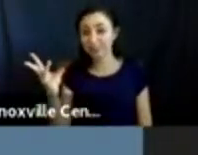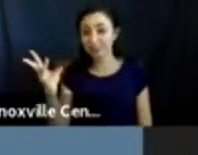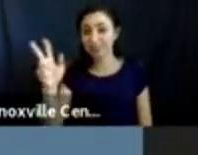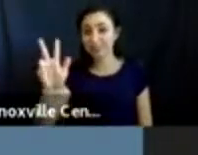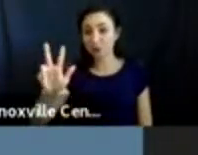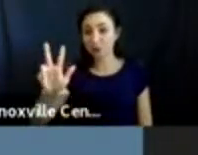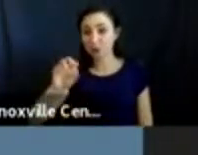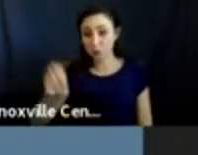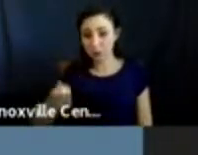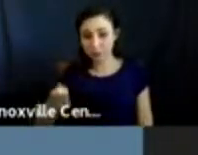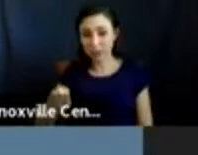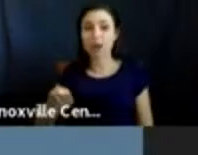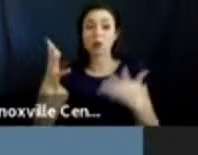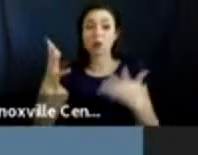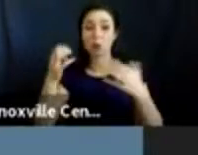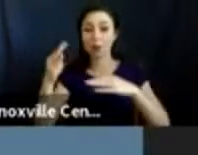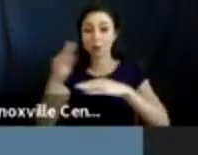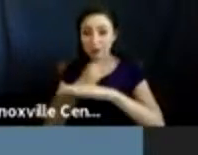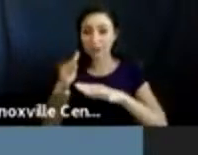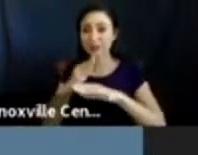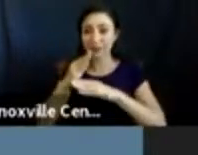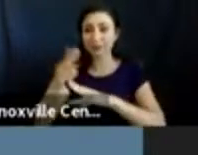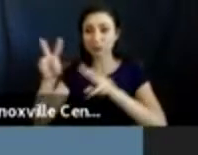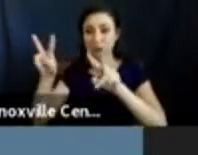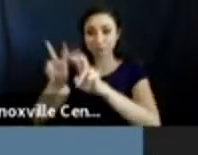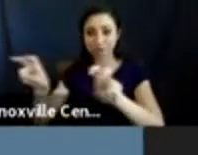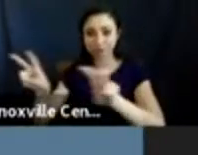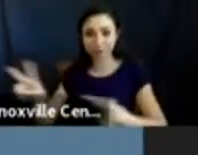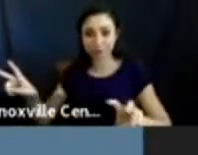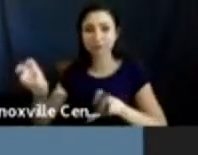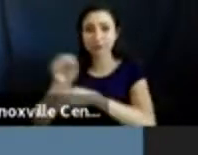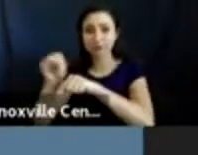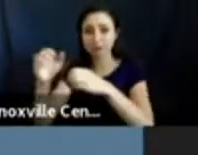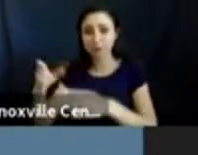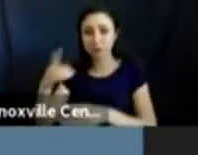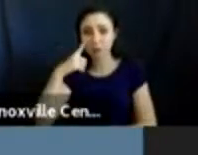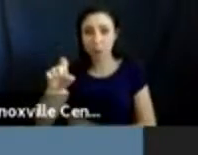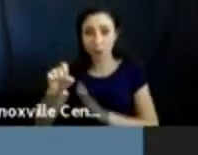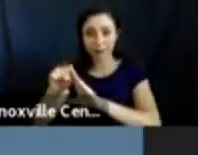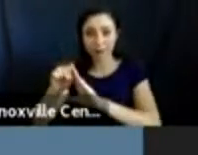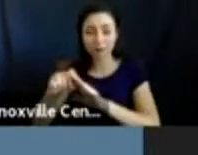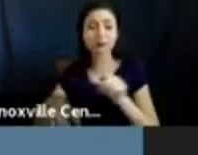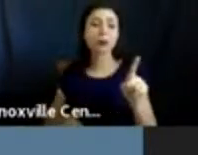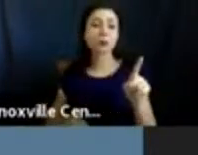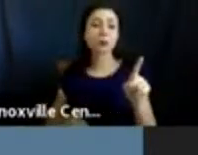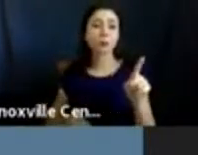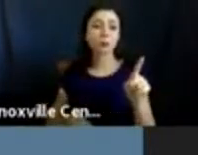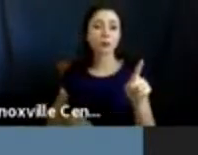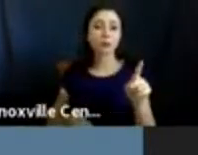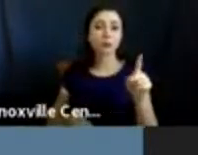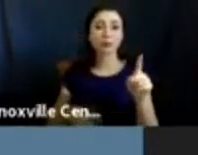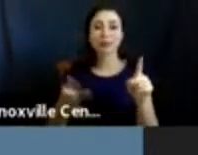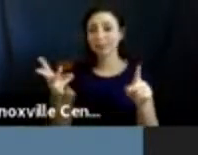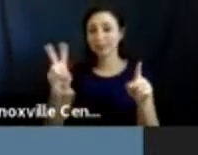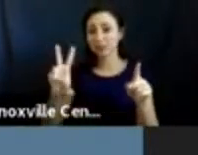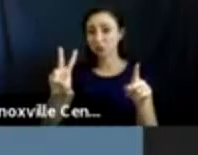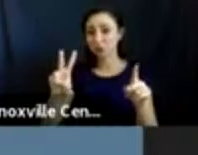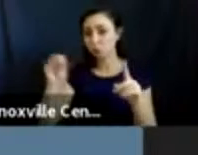screen employees for symptoms. 62% would like a frequency of cleaning the workplace.